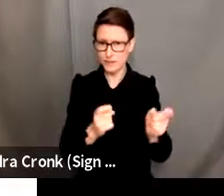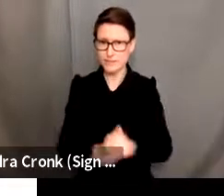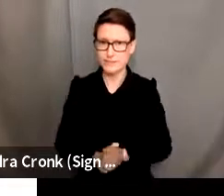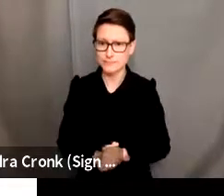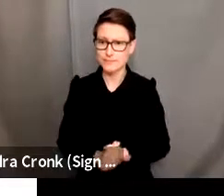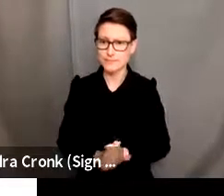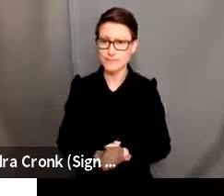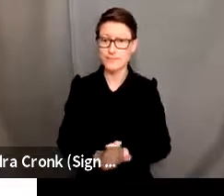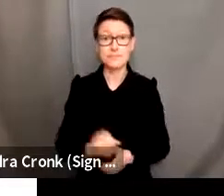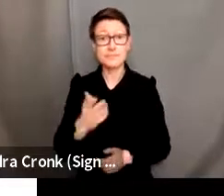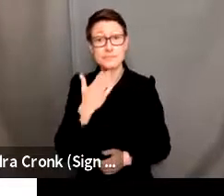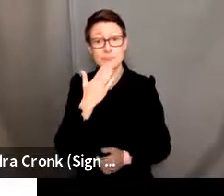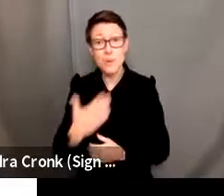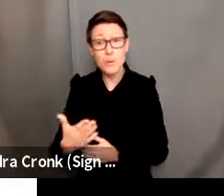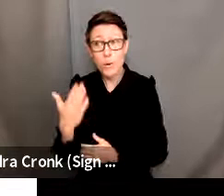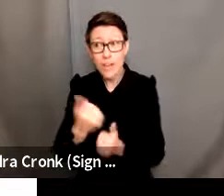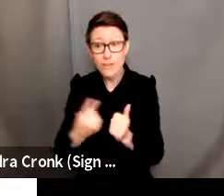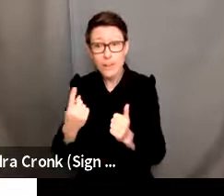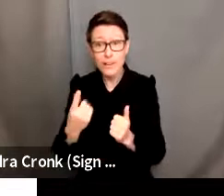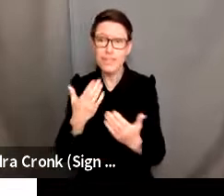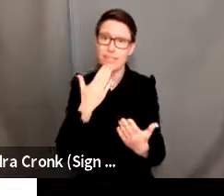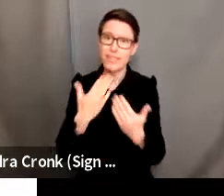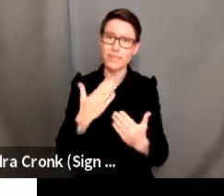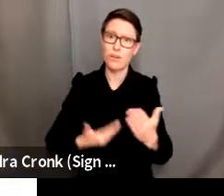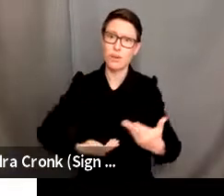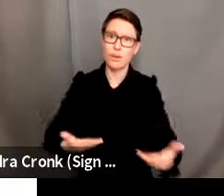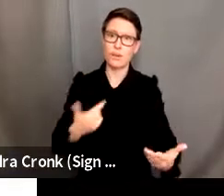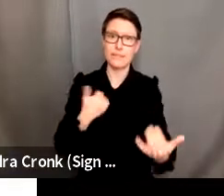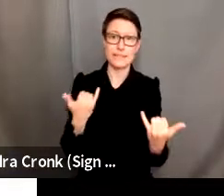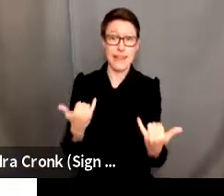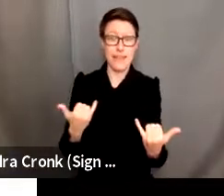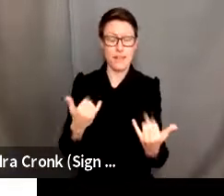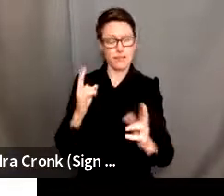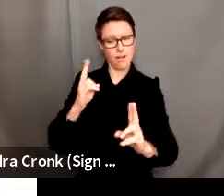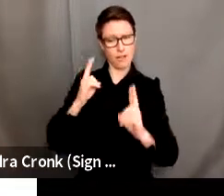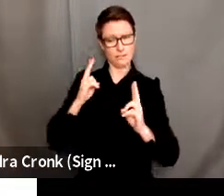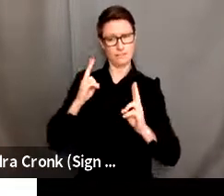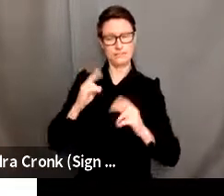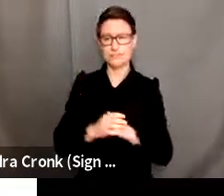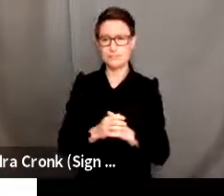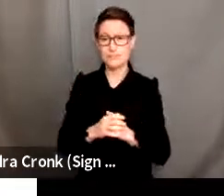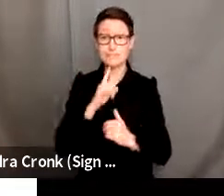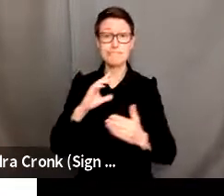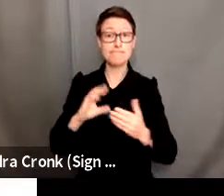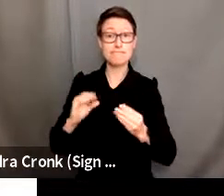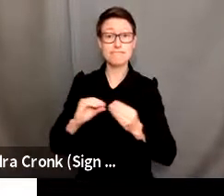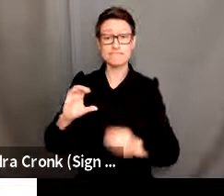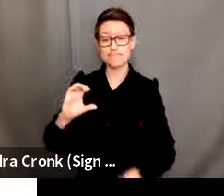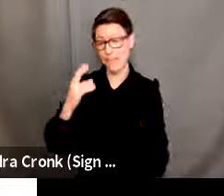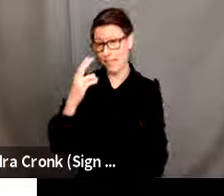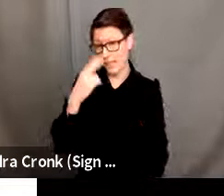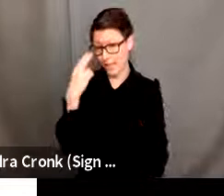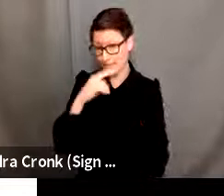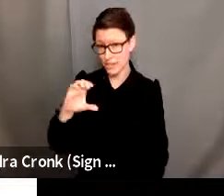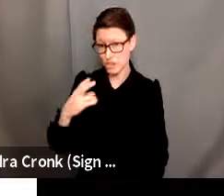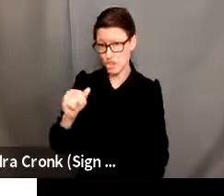All right, good morning, everyone. Thank you for having me today. It's an honor to be here. I'll be talking about Catholic Charities. Before that, I want to say